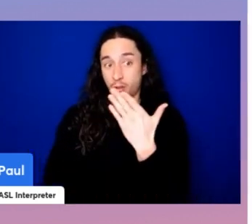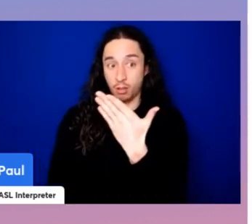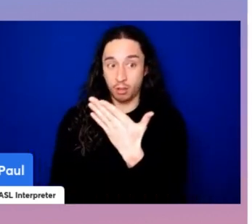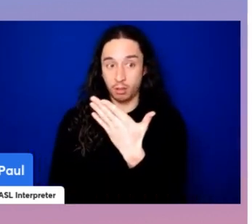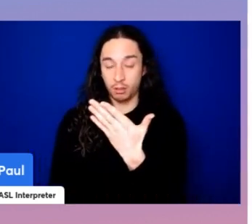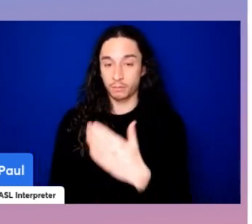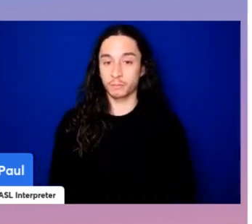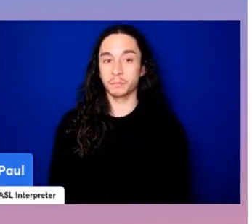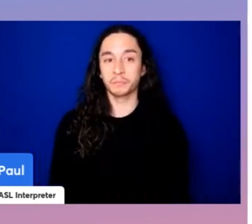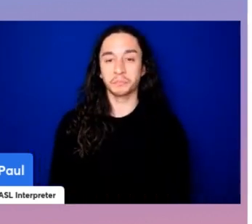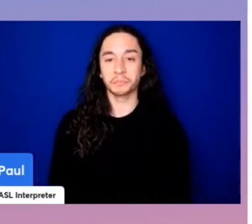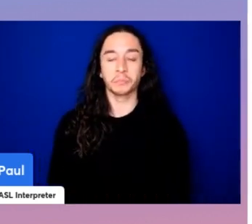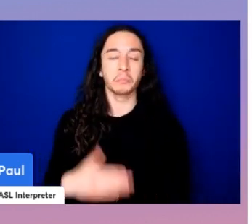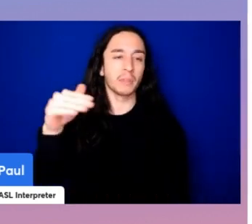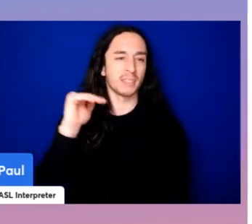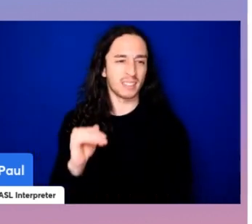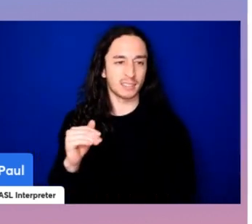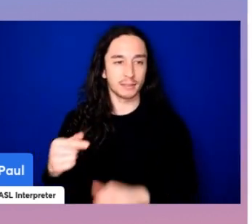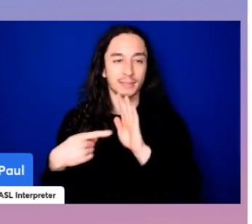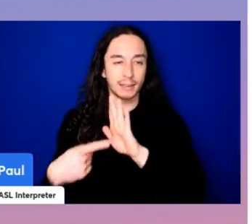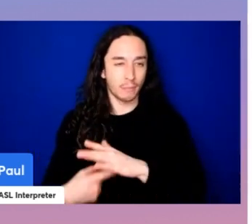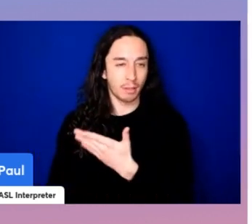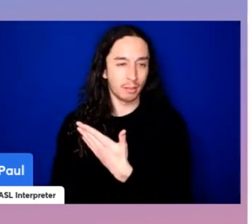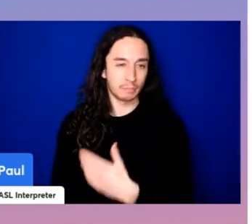we look at our next example, we have,